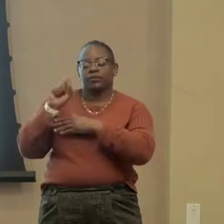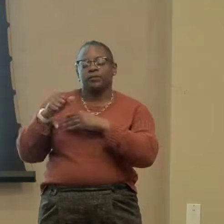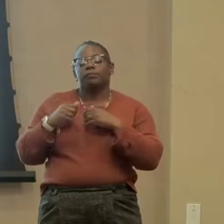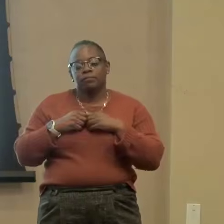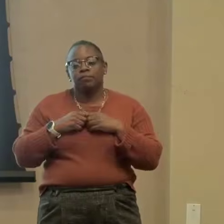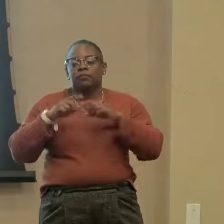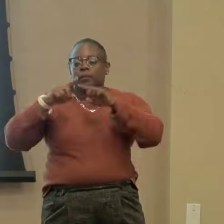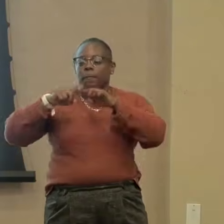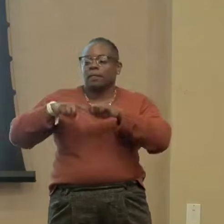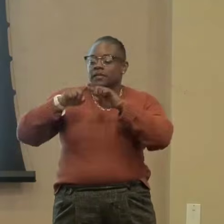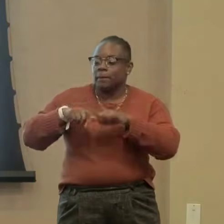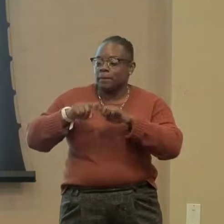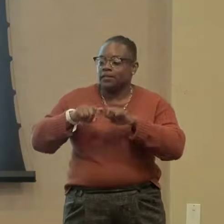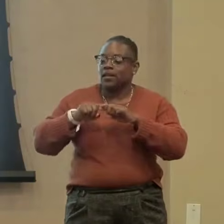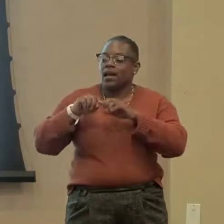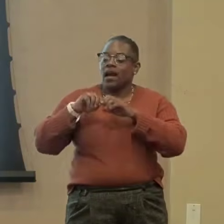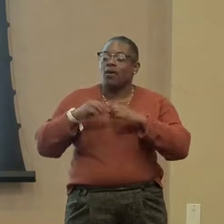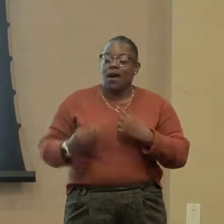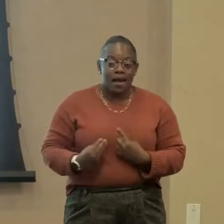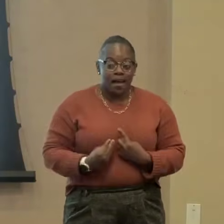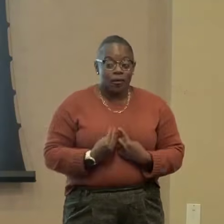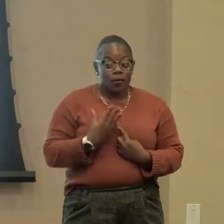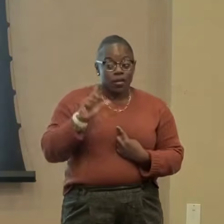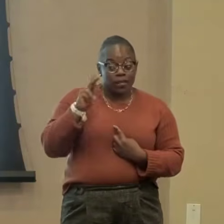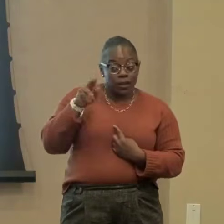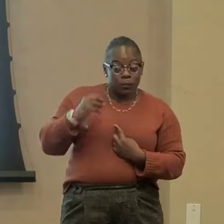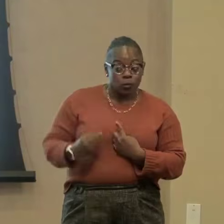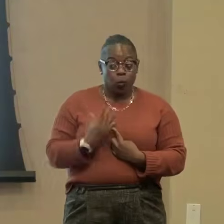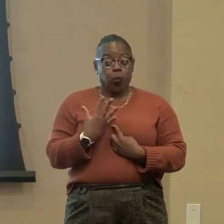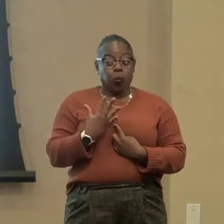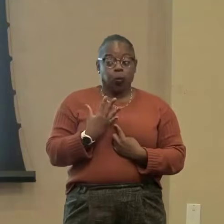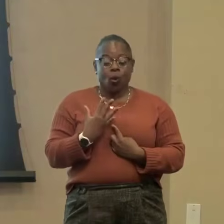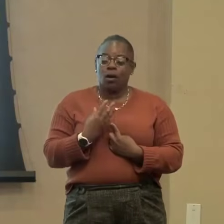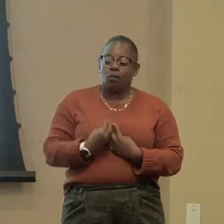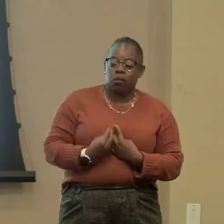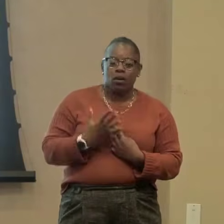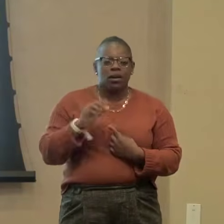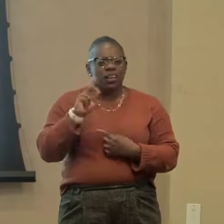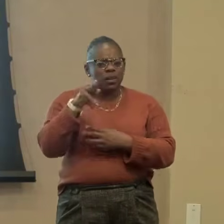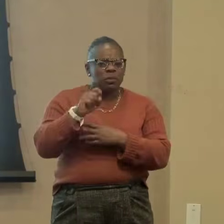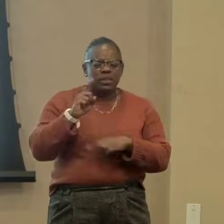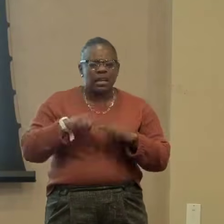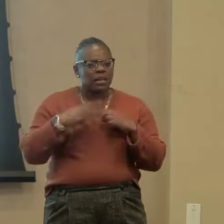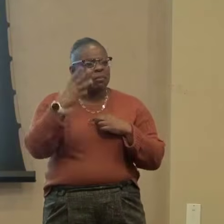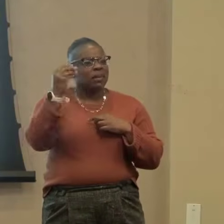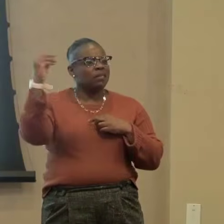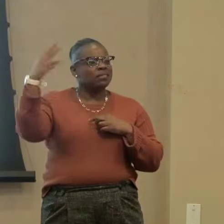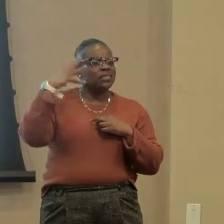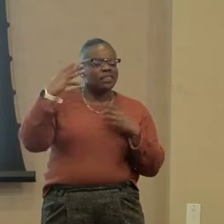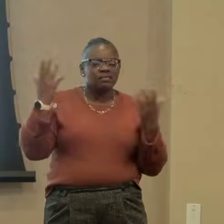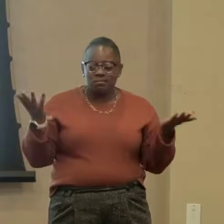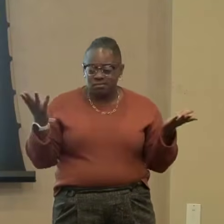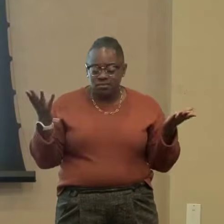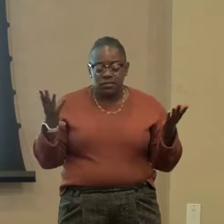think it depends on how active your lupus is. So the question is, if you didn't hear it, does having lupus mean I can't have any sun exposure at